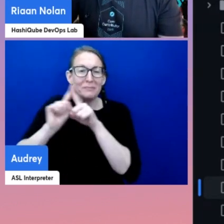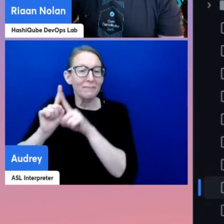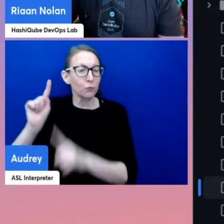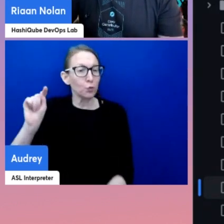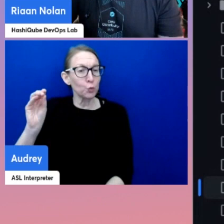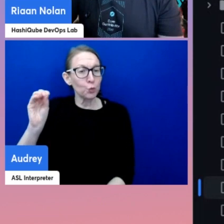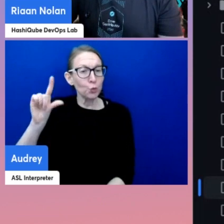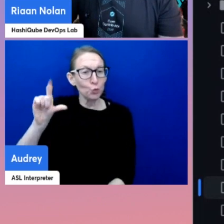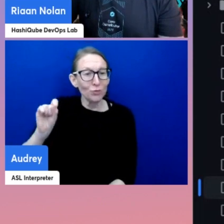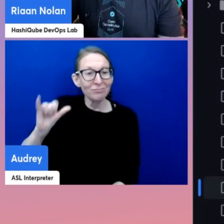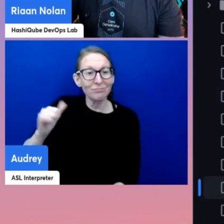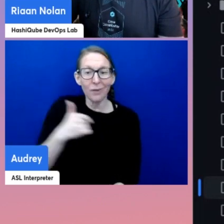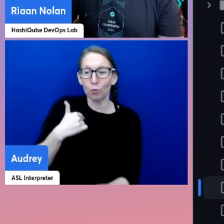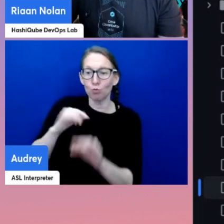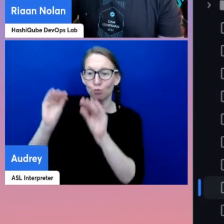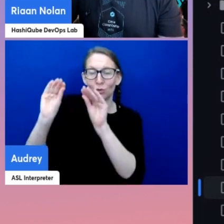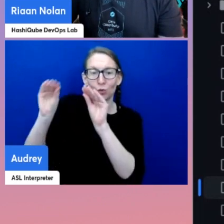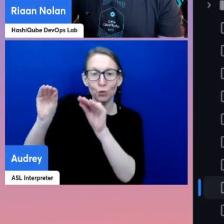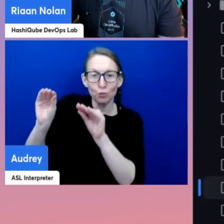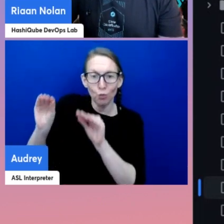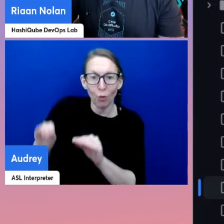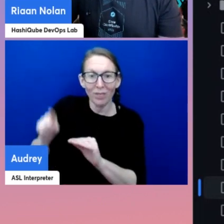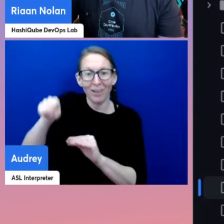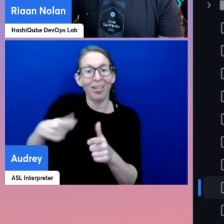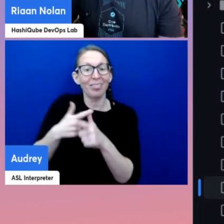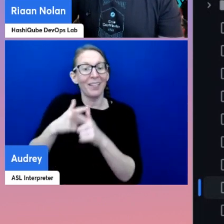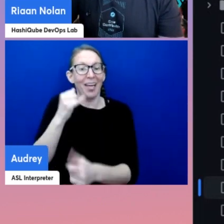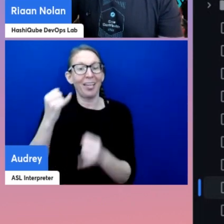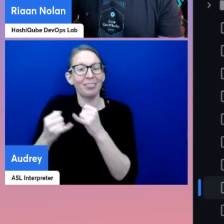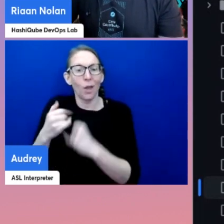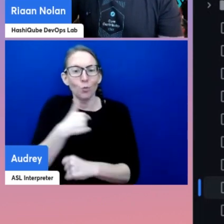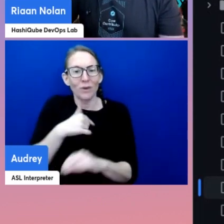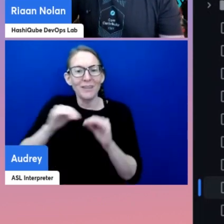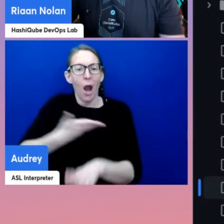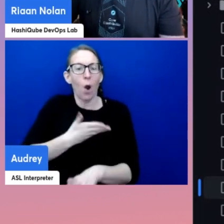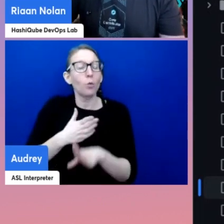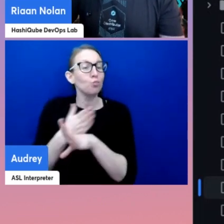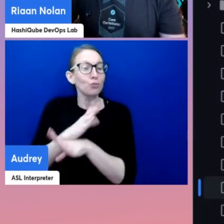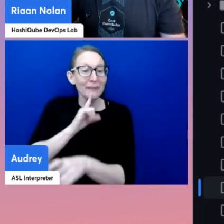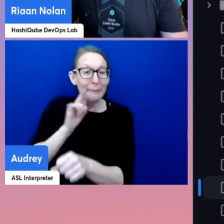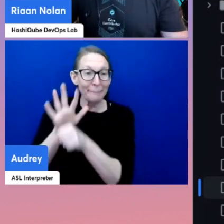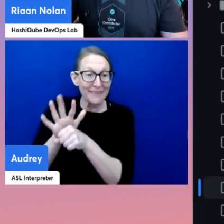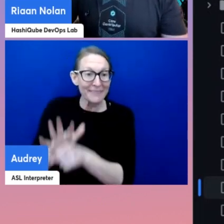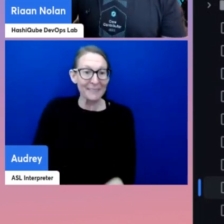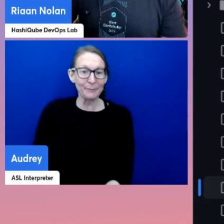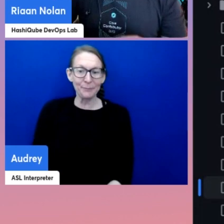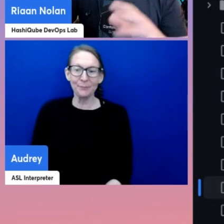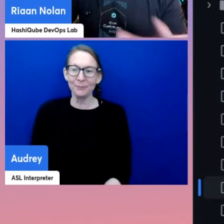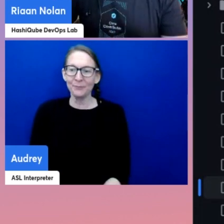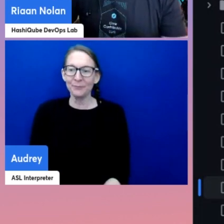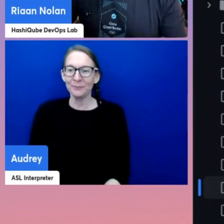install right here. And at the end, we install our pre-commit, okay? Now, up until that